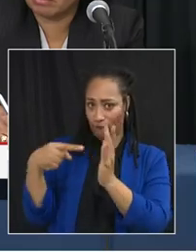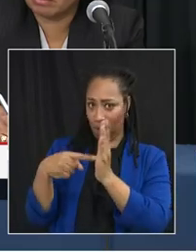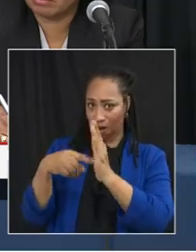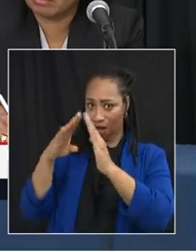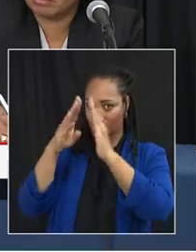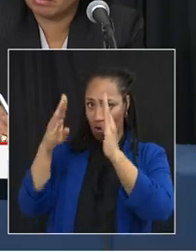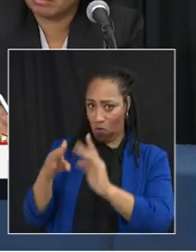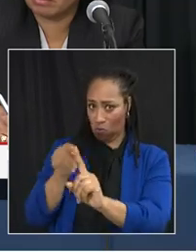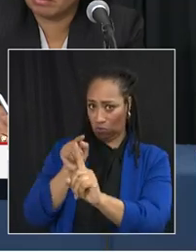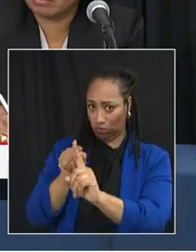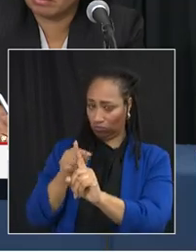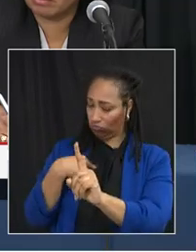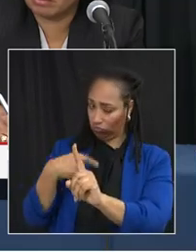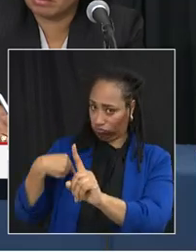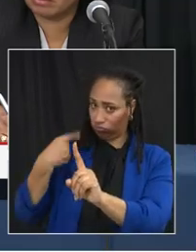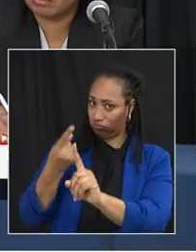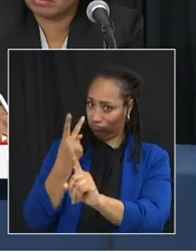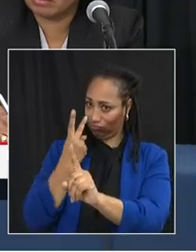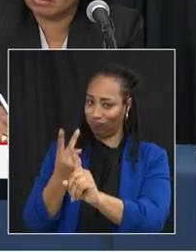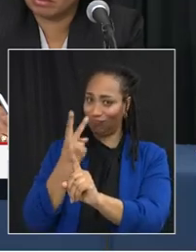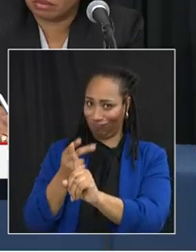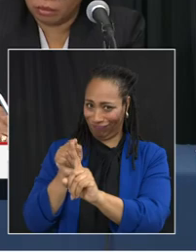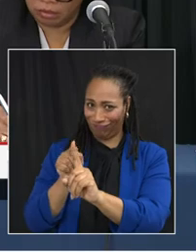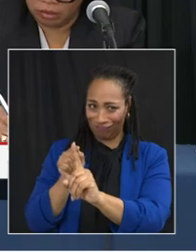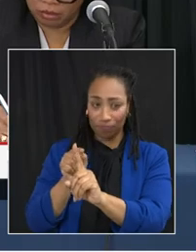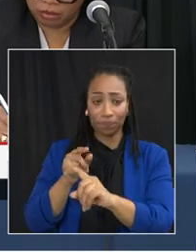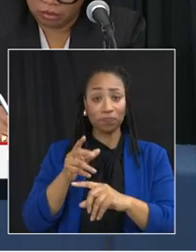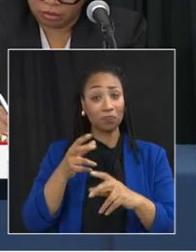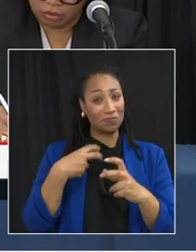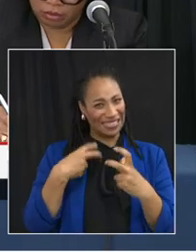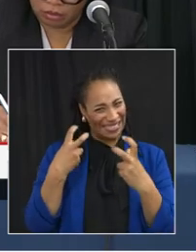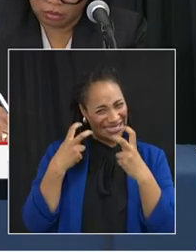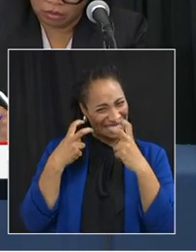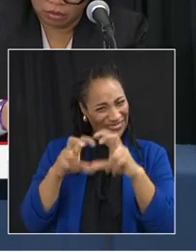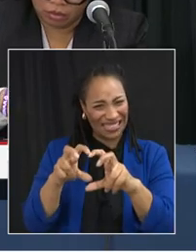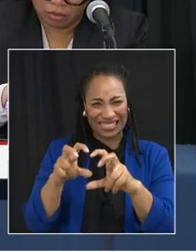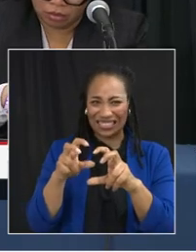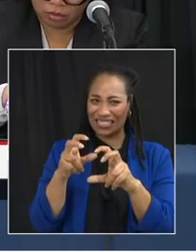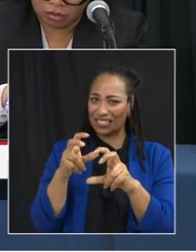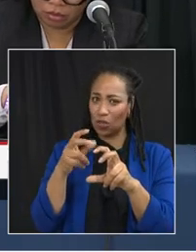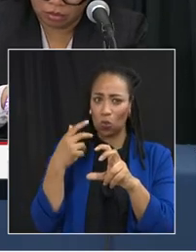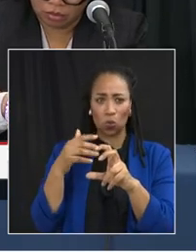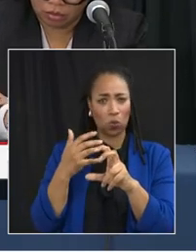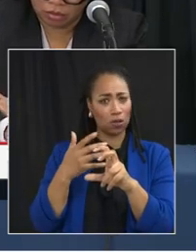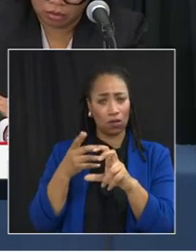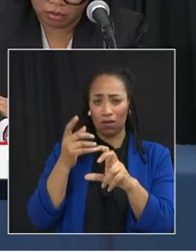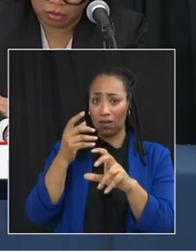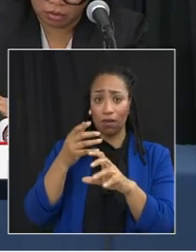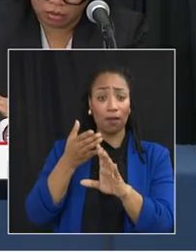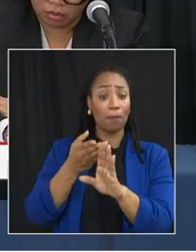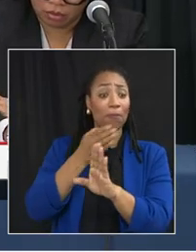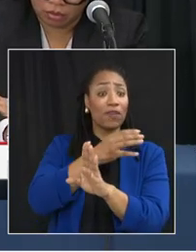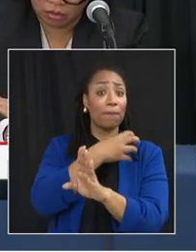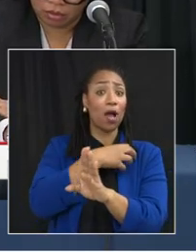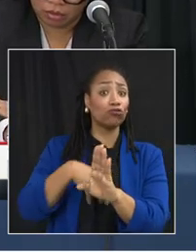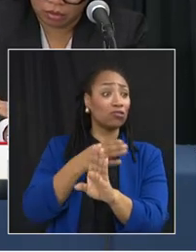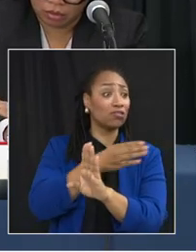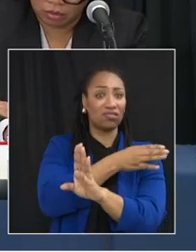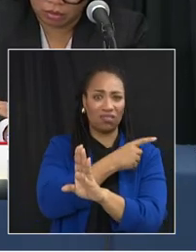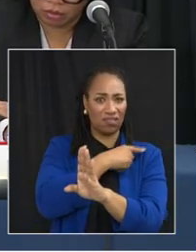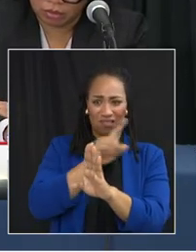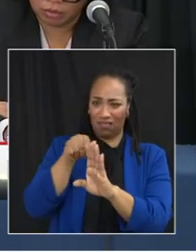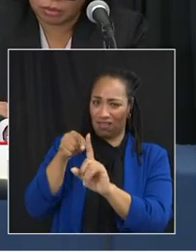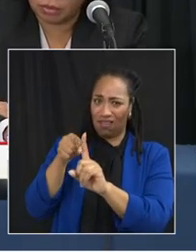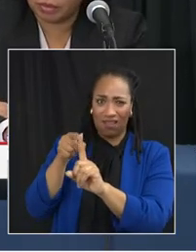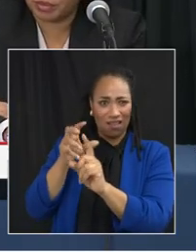invested more, not just more than any mayor in the district, we've invested more than any jurisdiction in the country. So